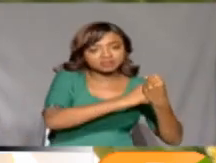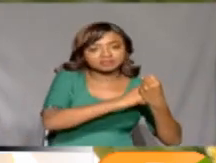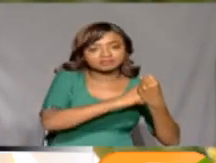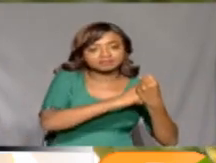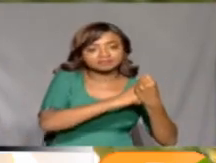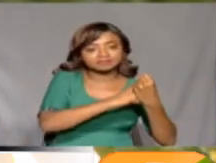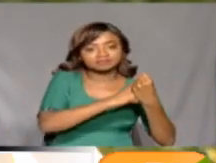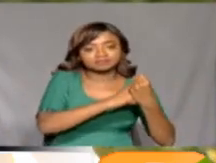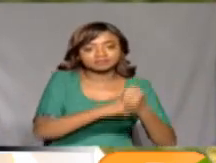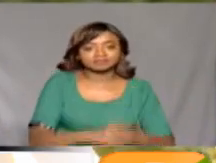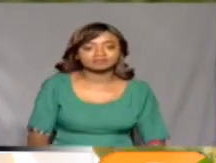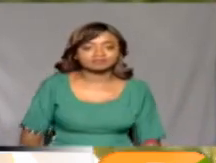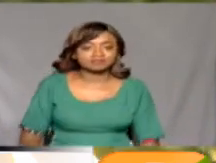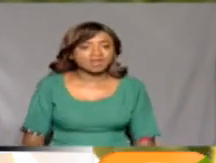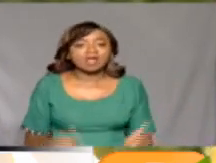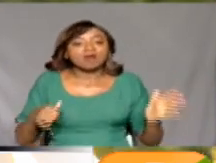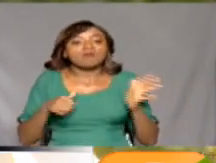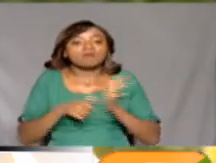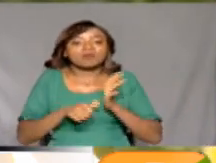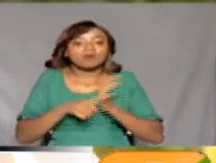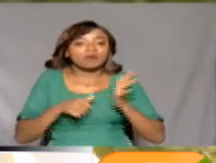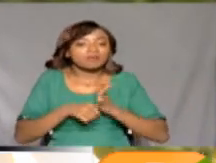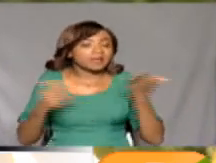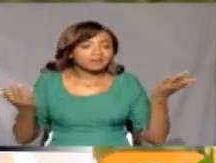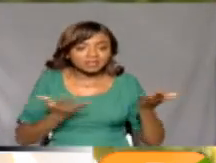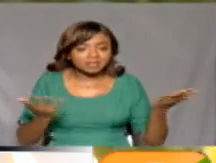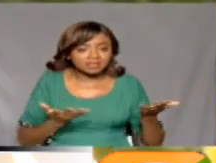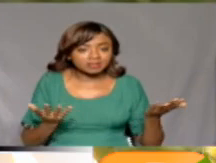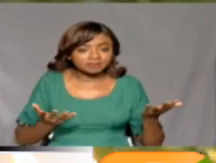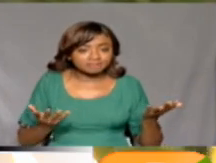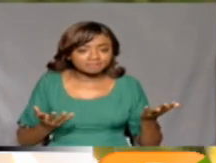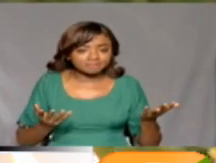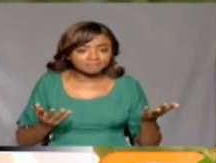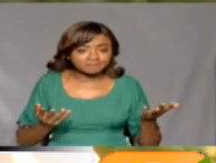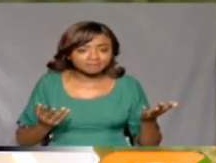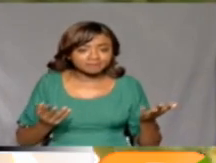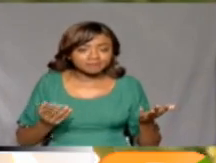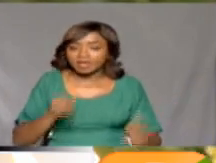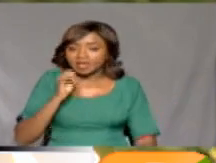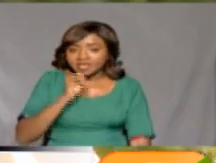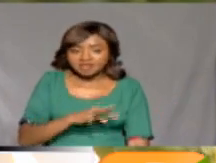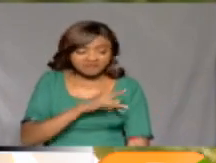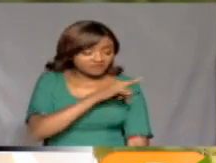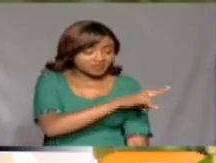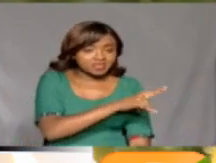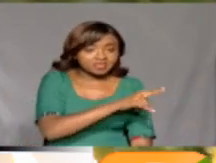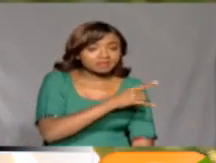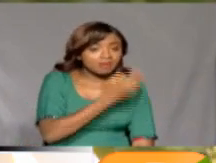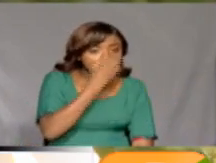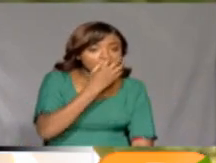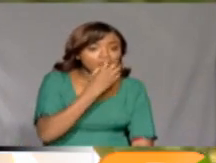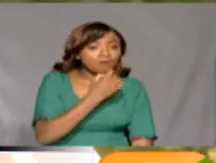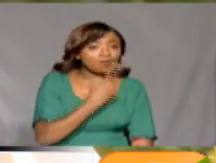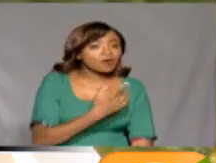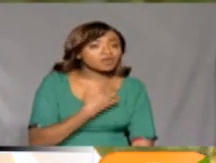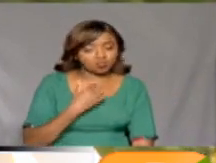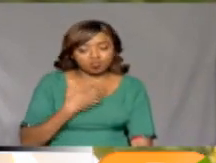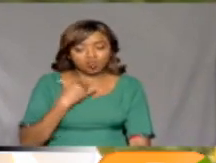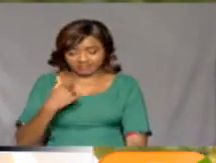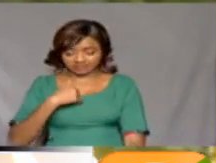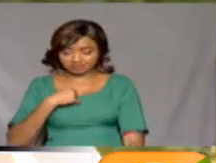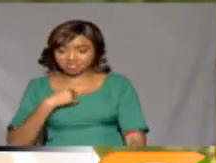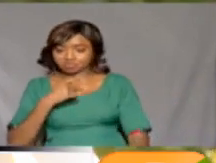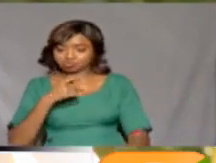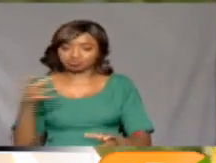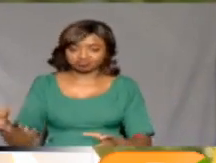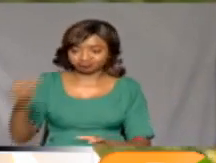Yeah? What is the problem? You know? And if he doesn't want me to run, Whoever he wants to run, let